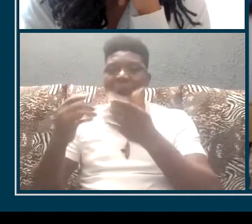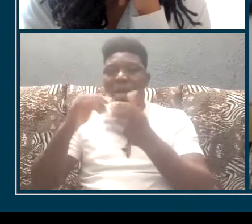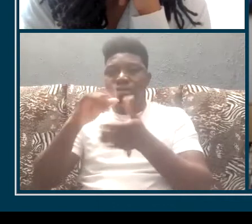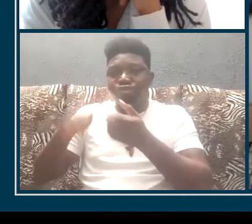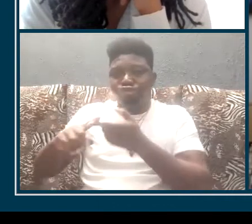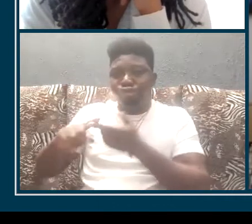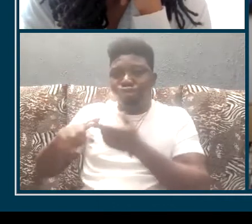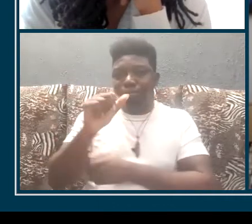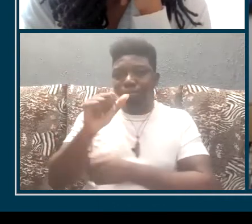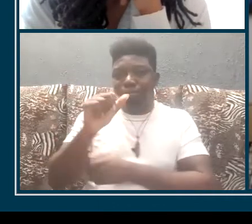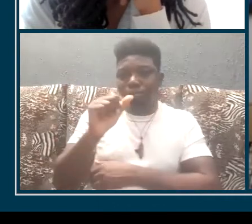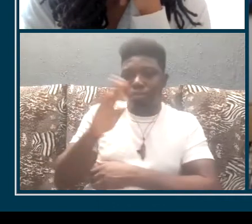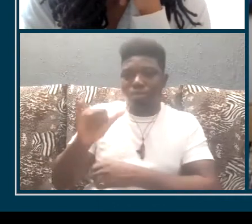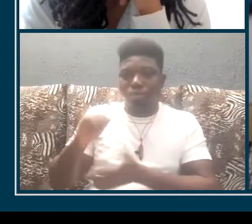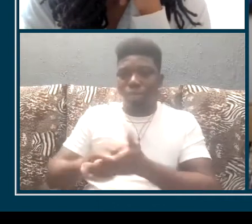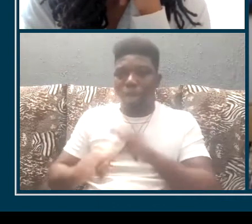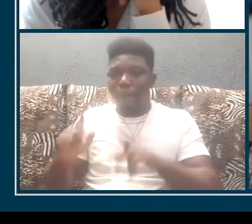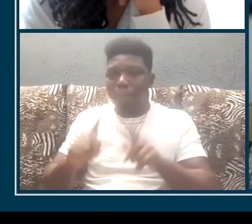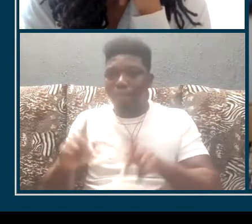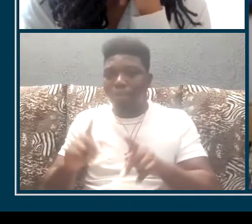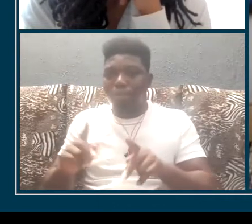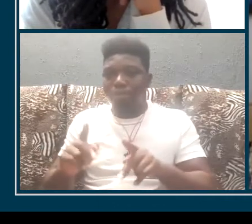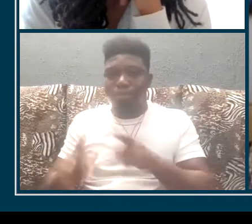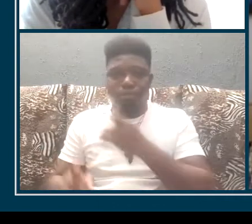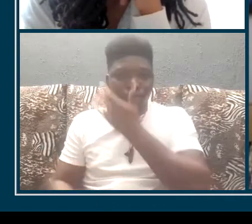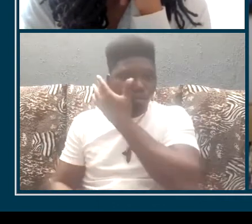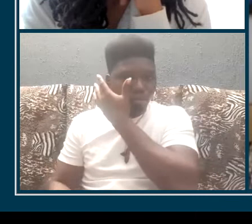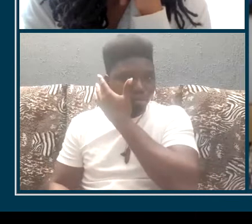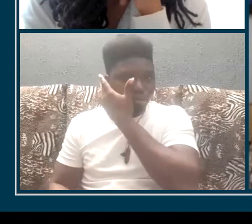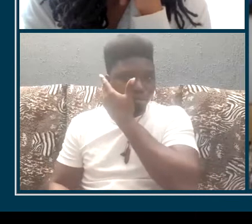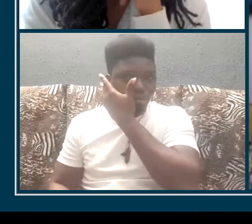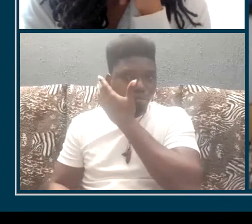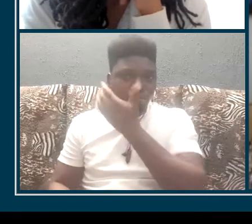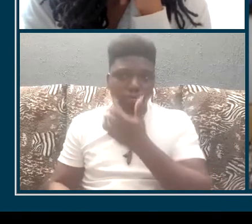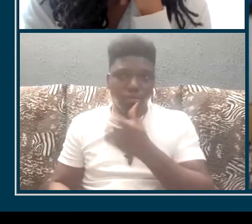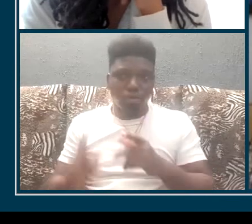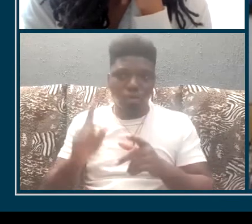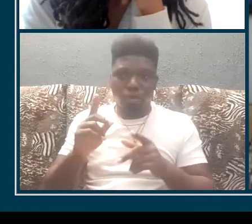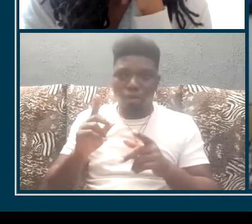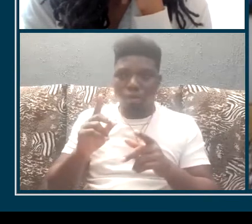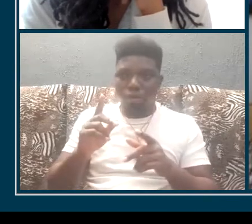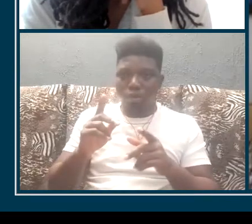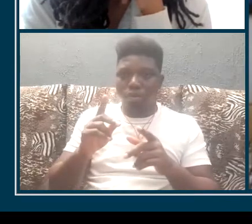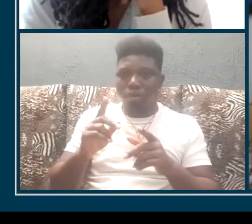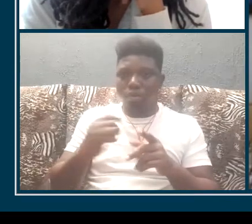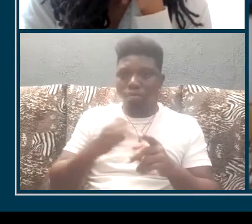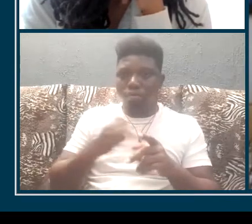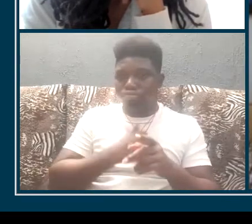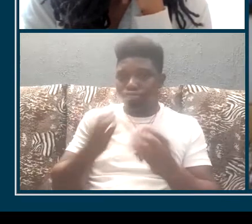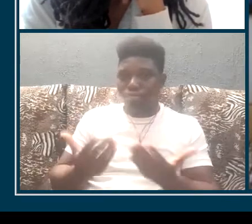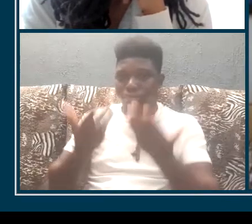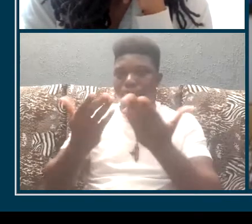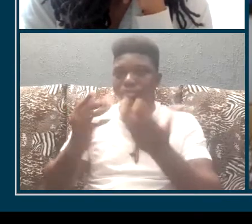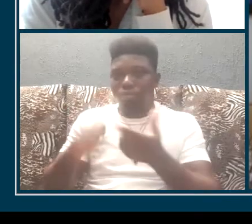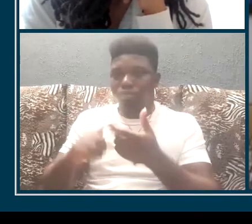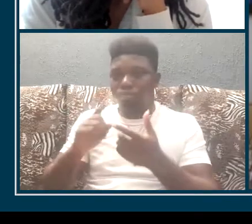people are nervous talking to me and they want to talk to the people that I'm with. I was going to suggest to her that maybe it's because of her success